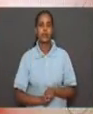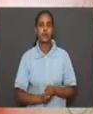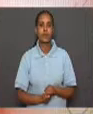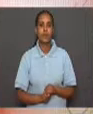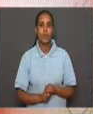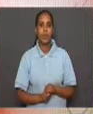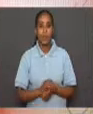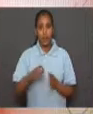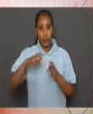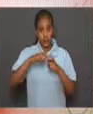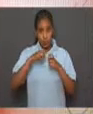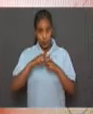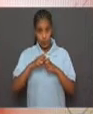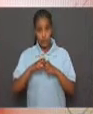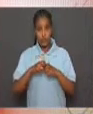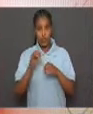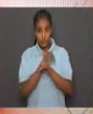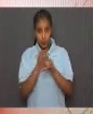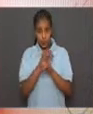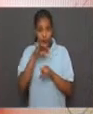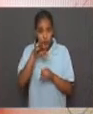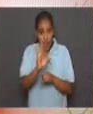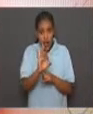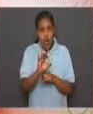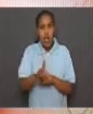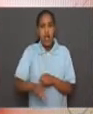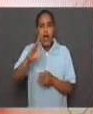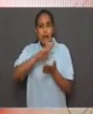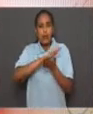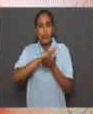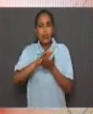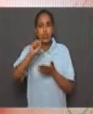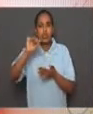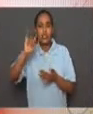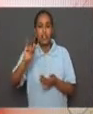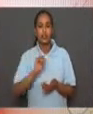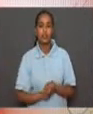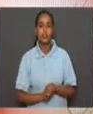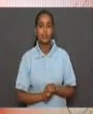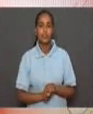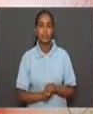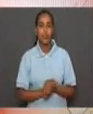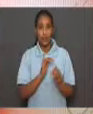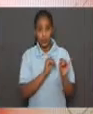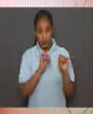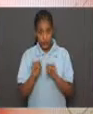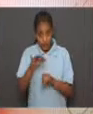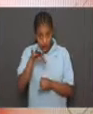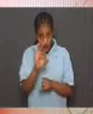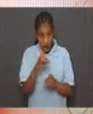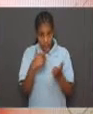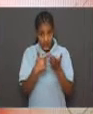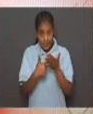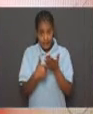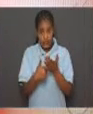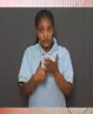The electronics industry requires high-purity silicon. In order to get